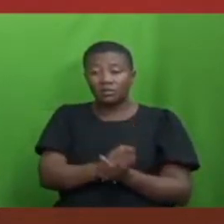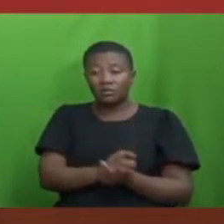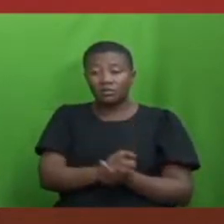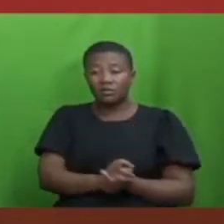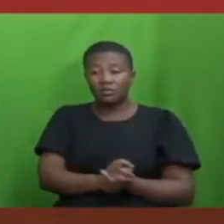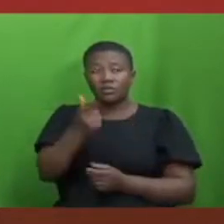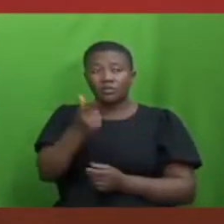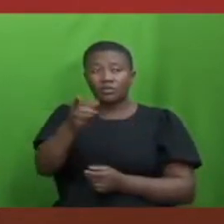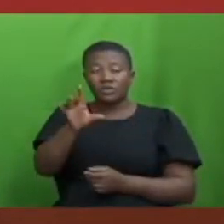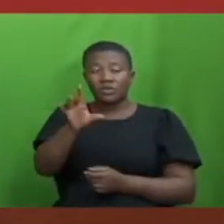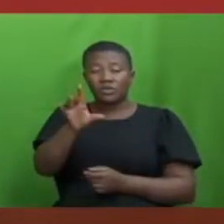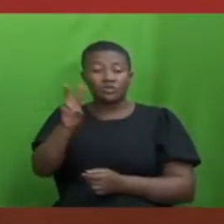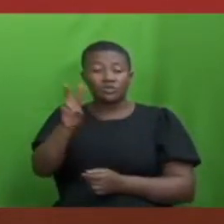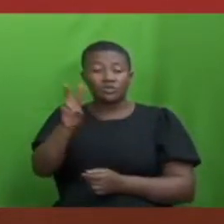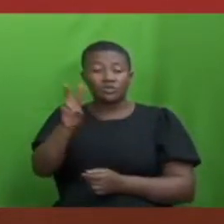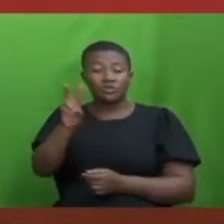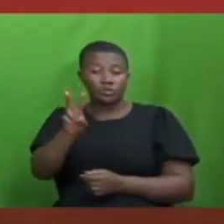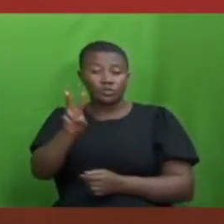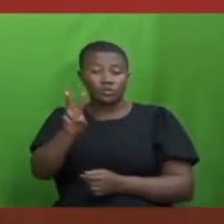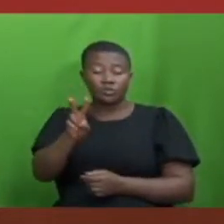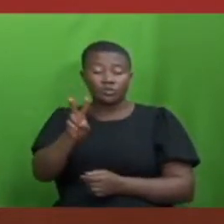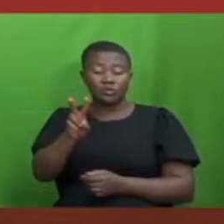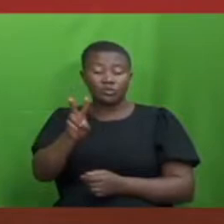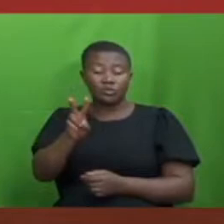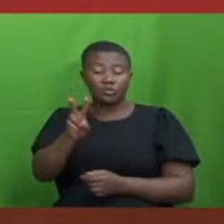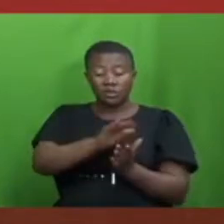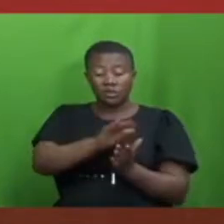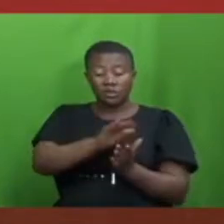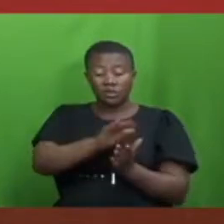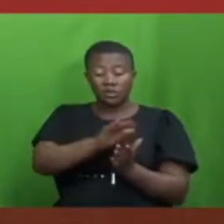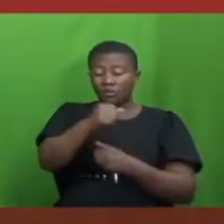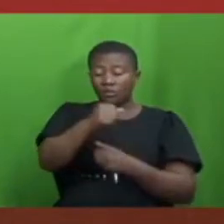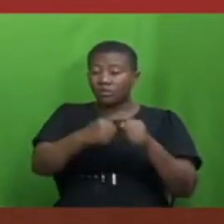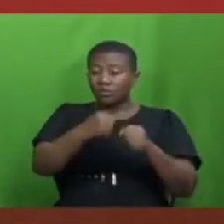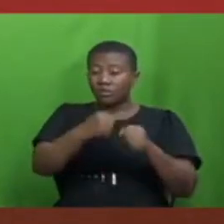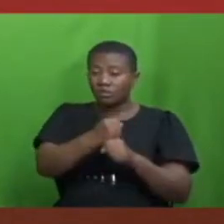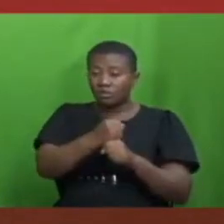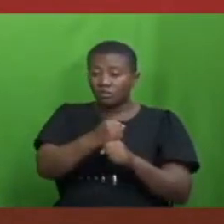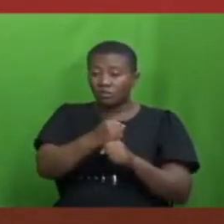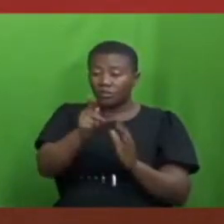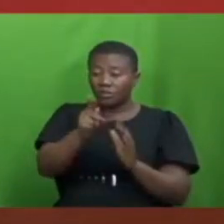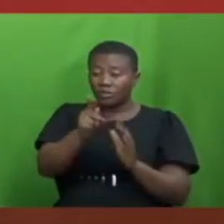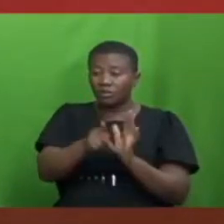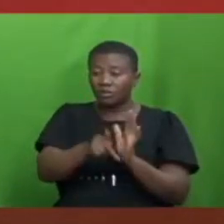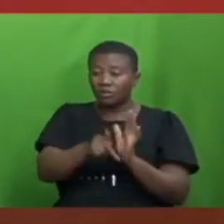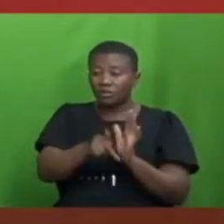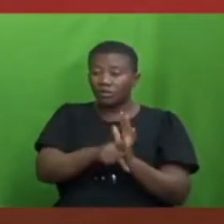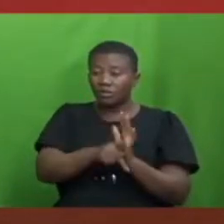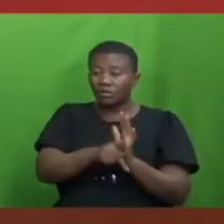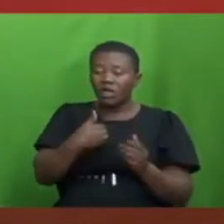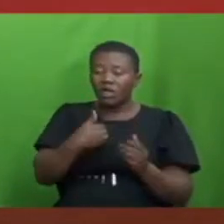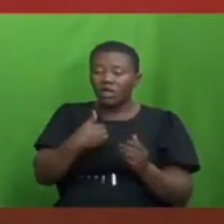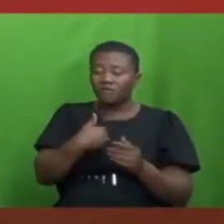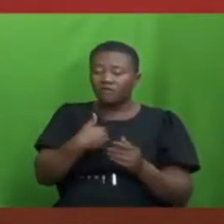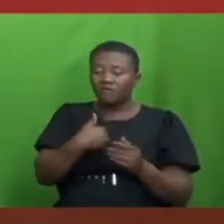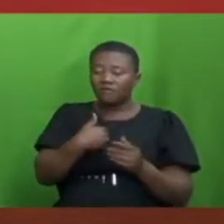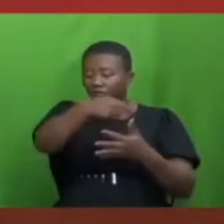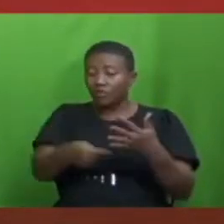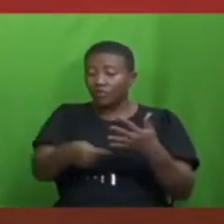28(2). The mid-year fiscal policy review shall include the following information.